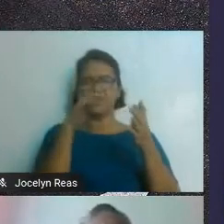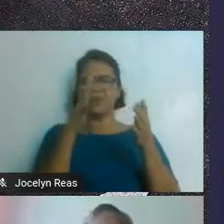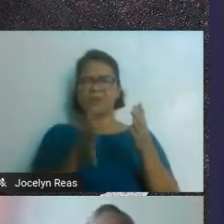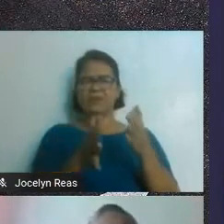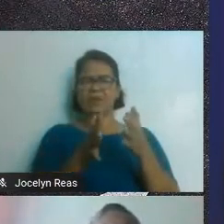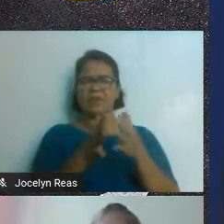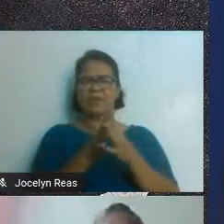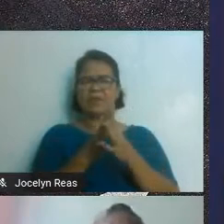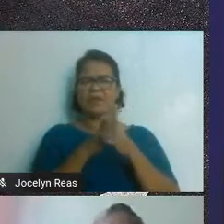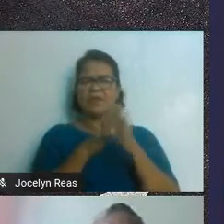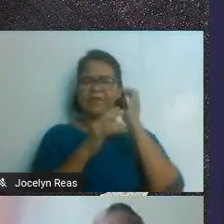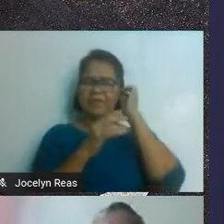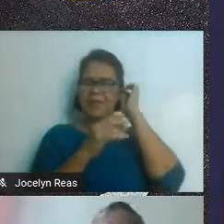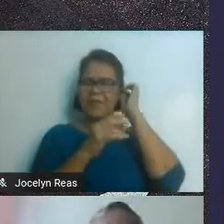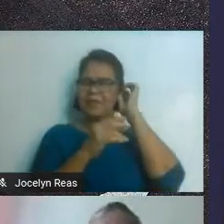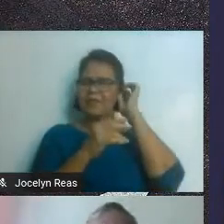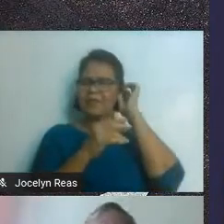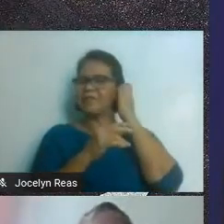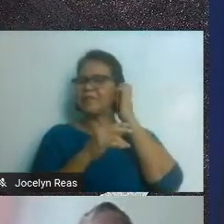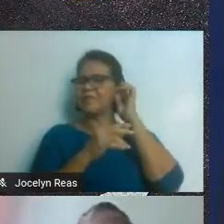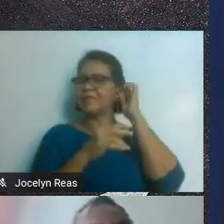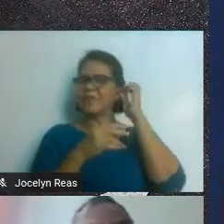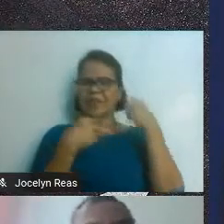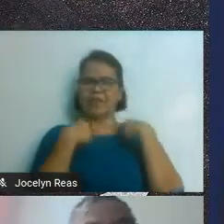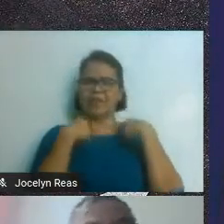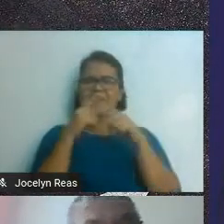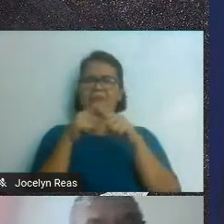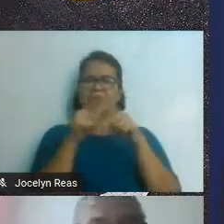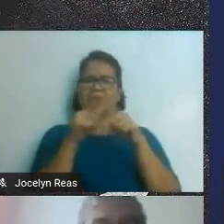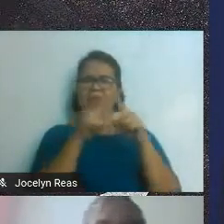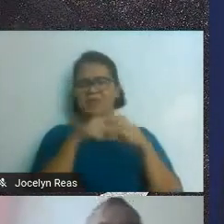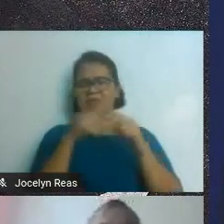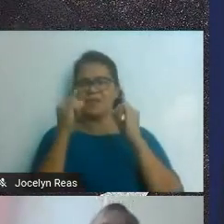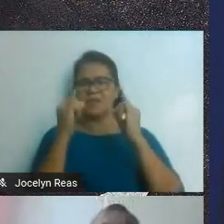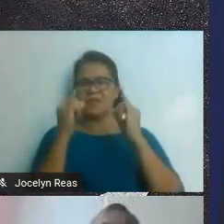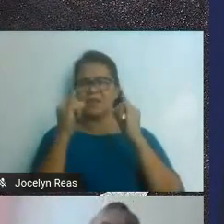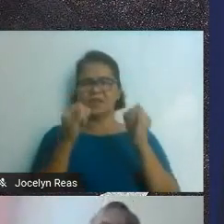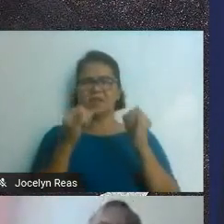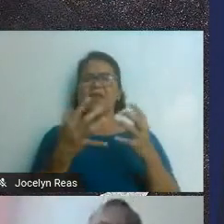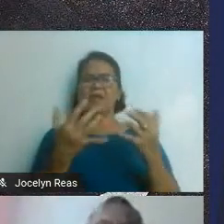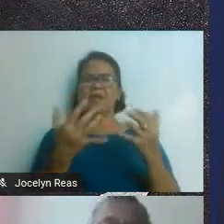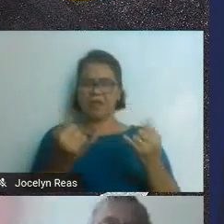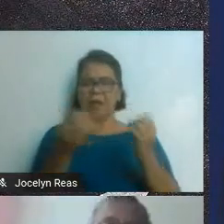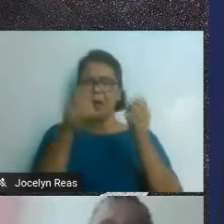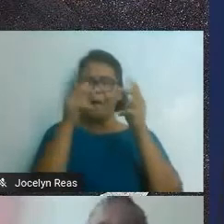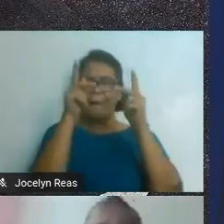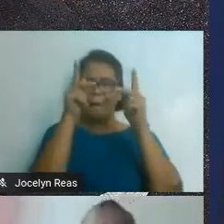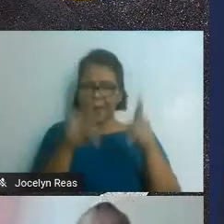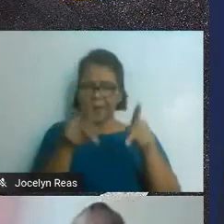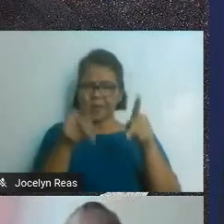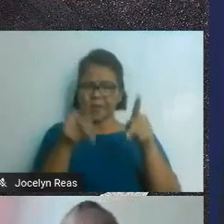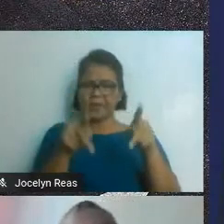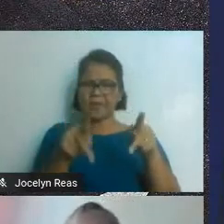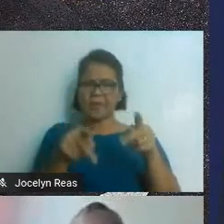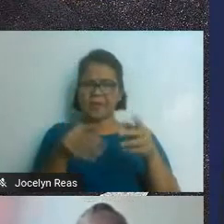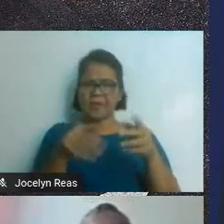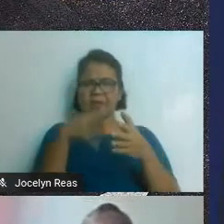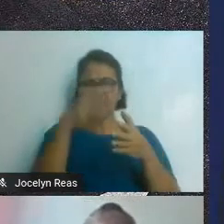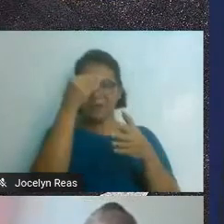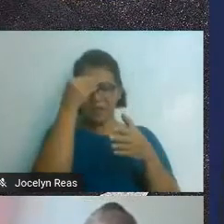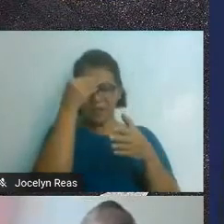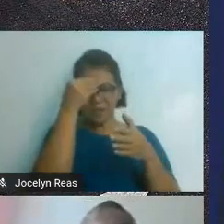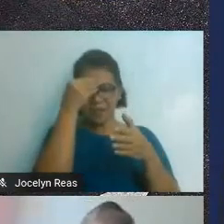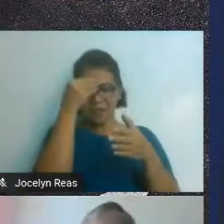instruction, pero sabi ngayon ng mga researchers, personalizing learning. So we will provide support in different ways. Yung